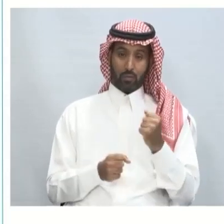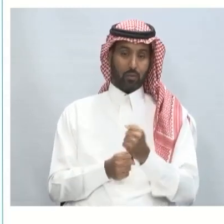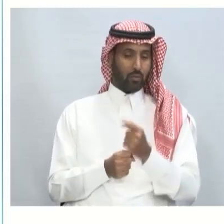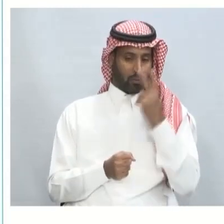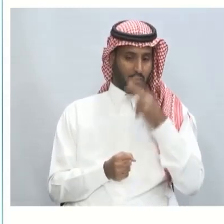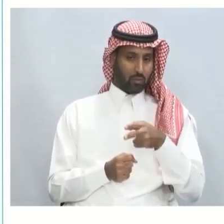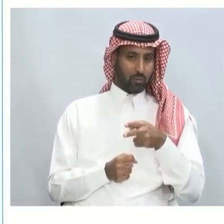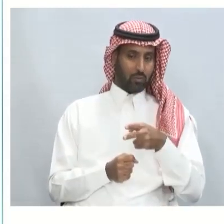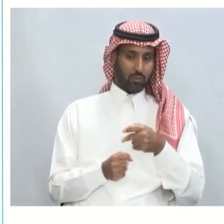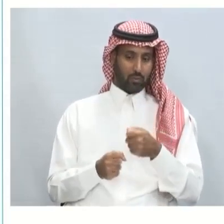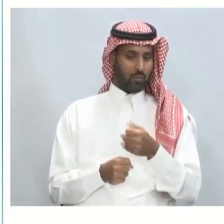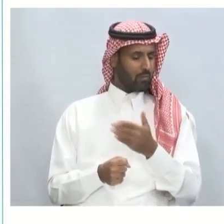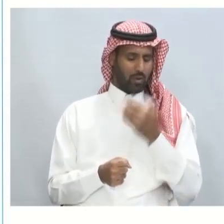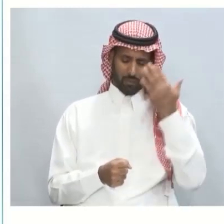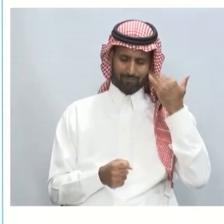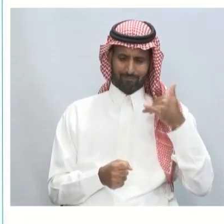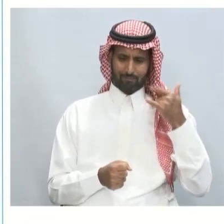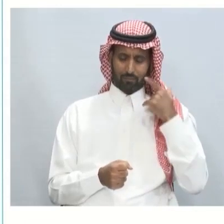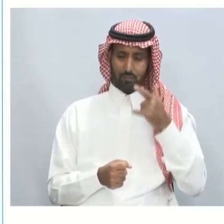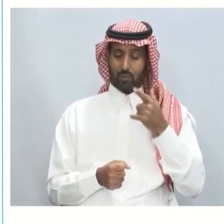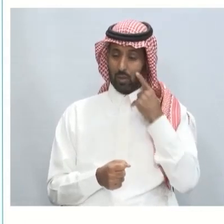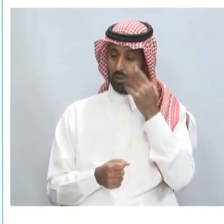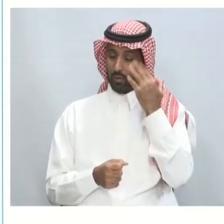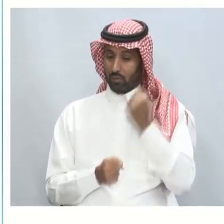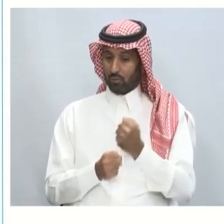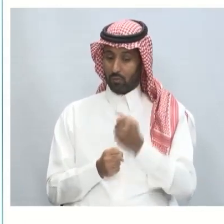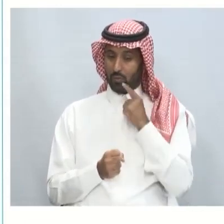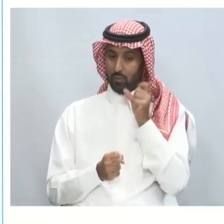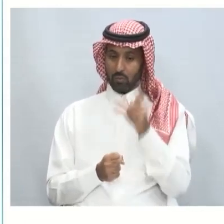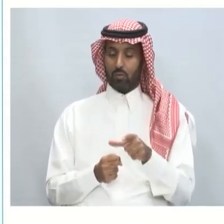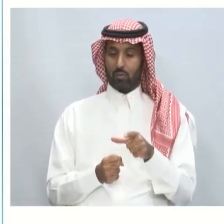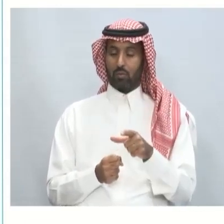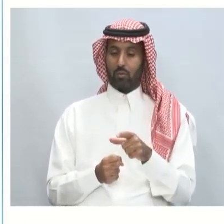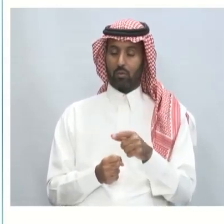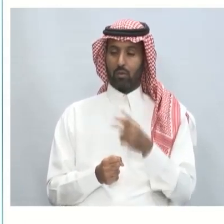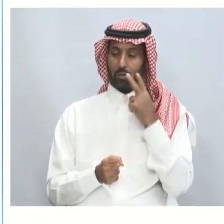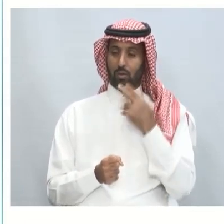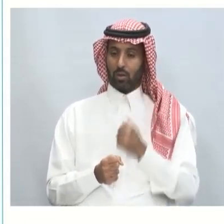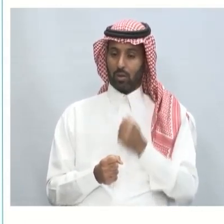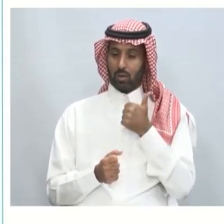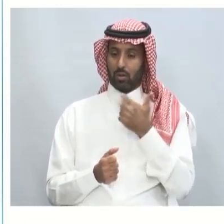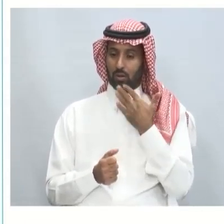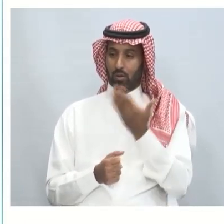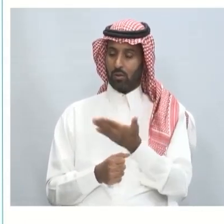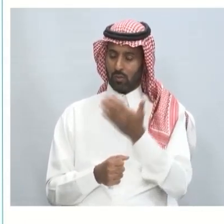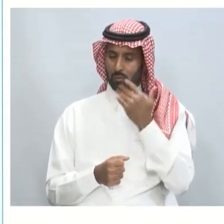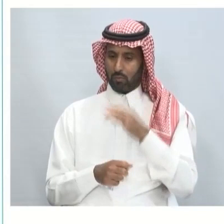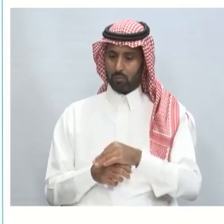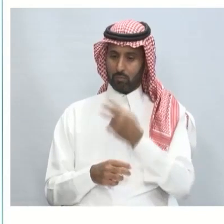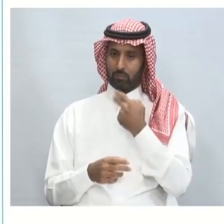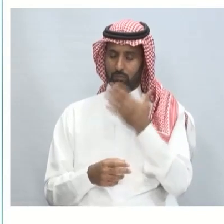not focusing on the income. He's focusing on the job itself that is satisfying for him and